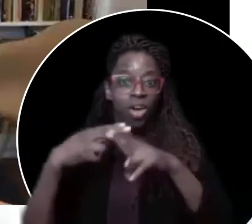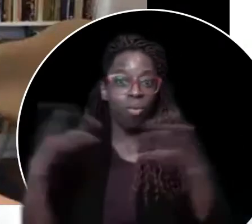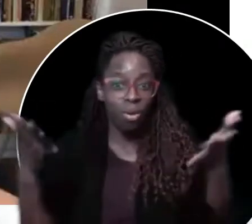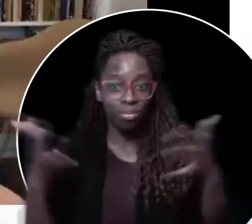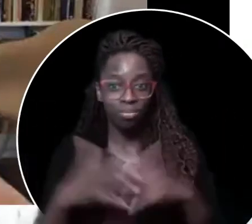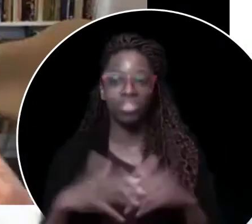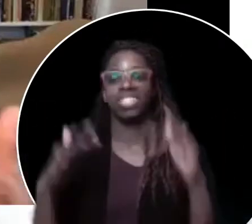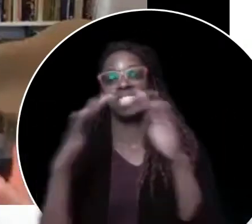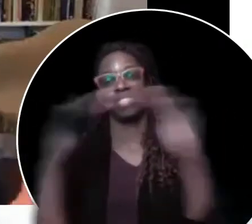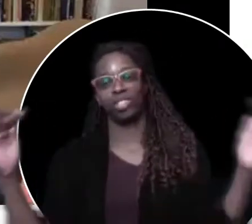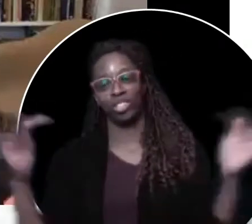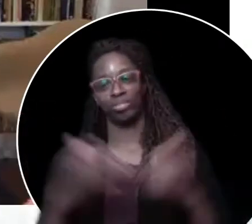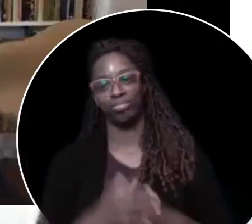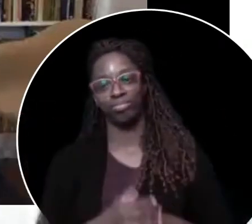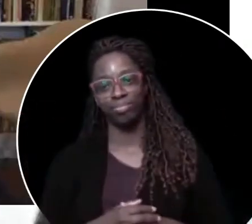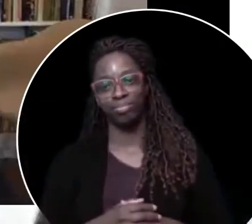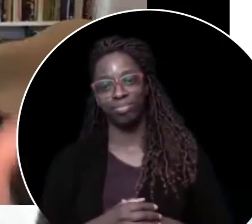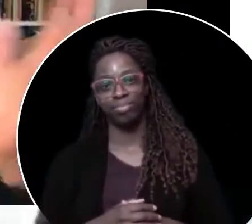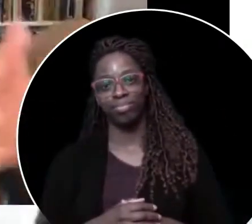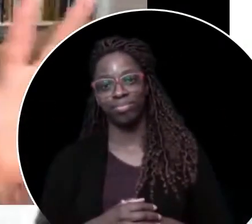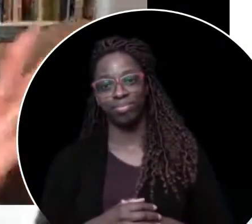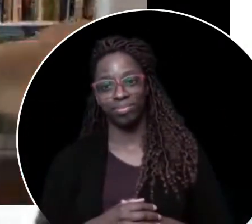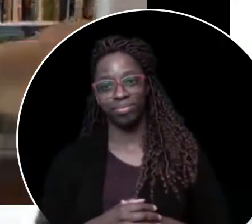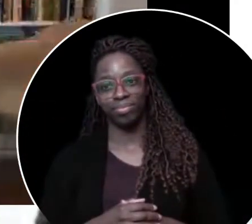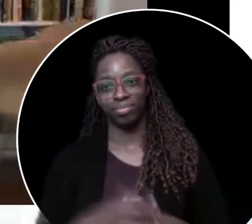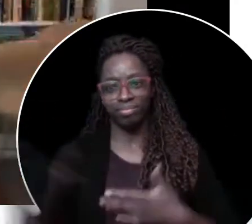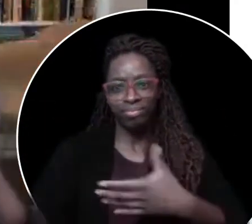inclusion, and what is the other one?